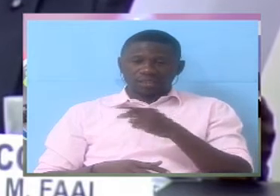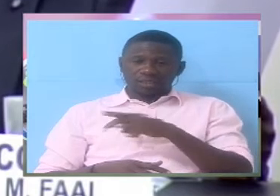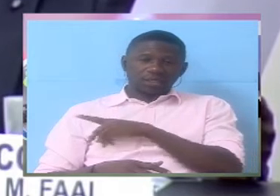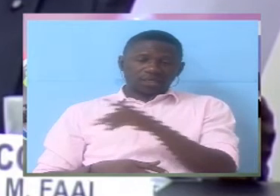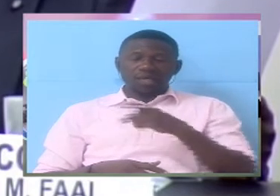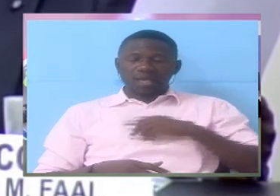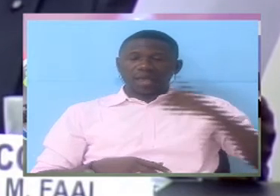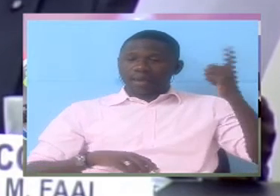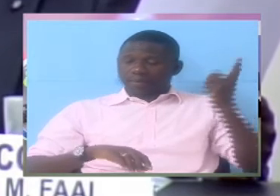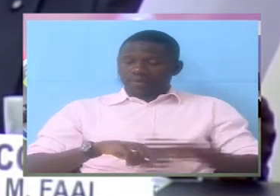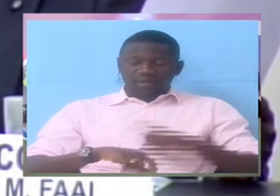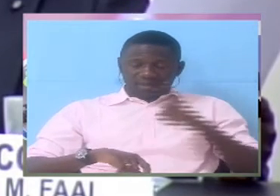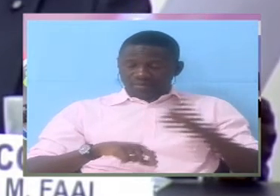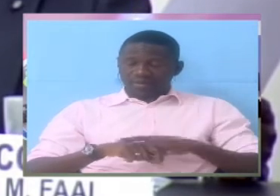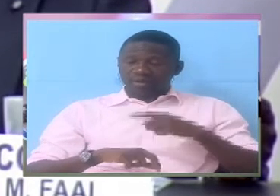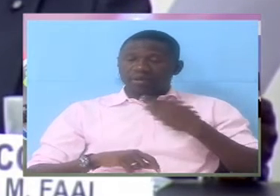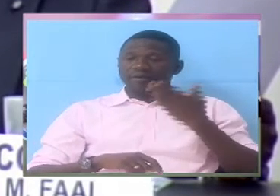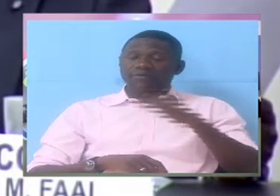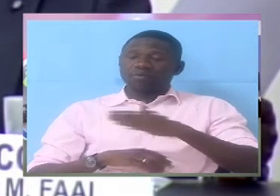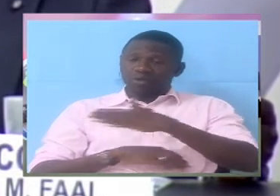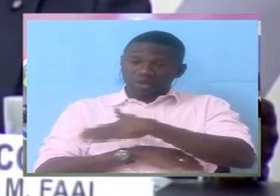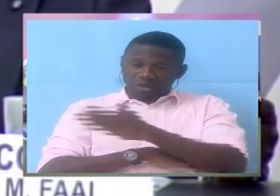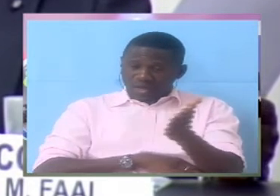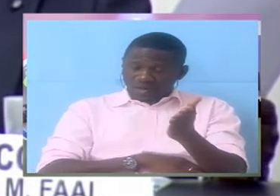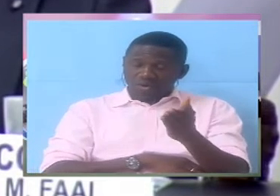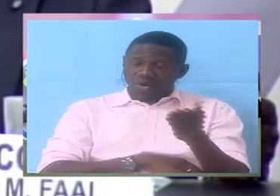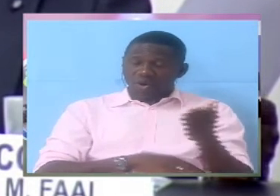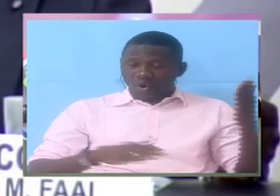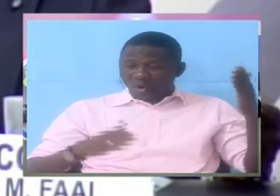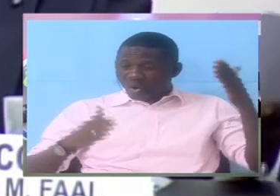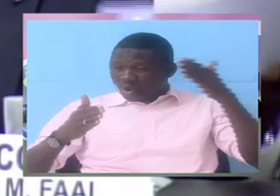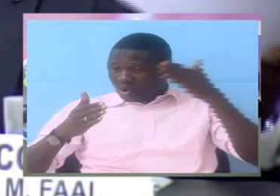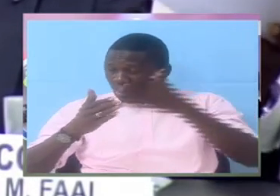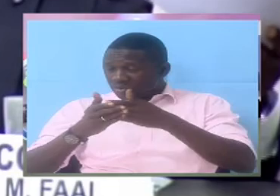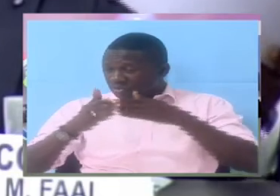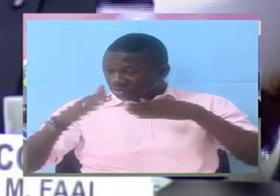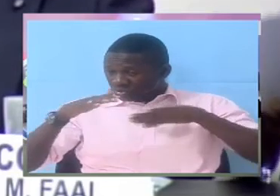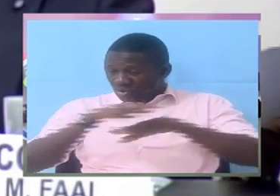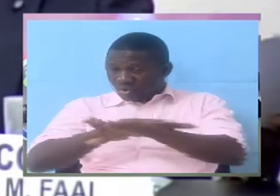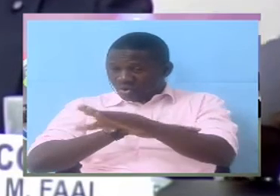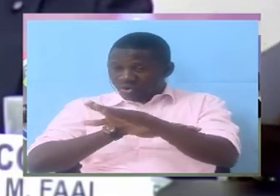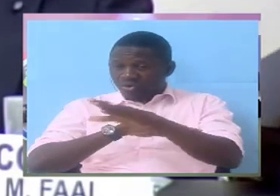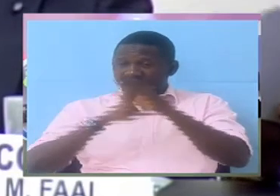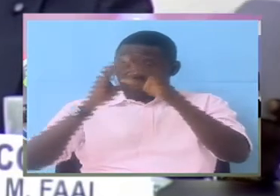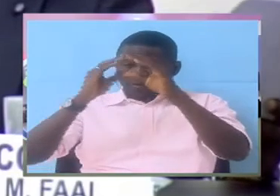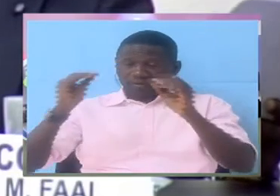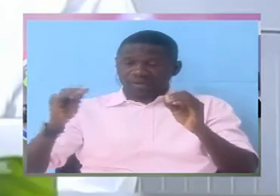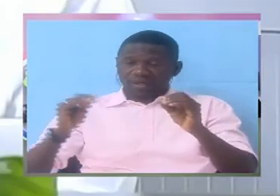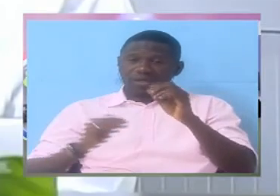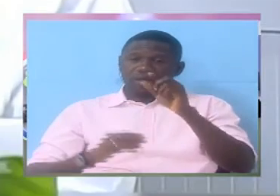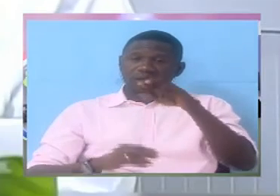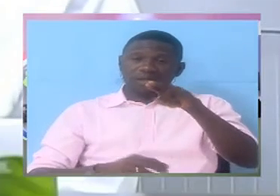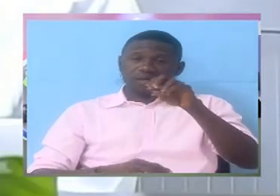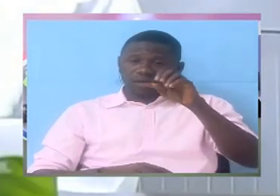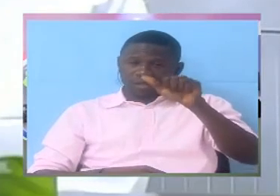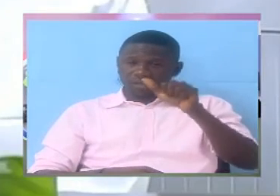biring akoya lipa kabok sansango bunda bato fo bumba nyin kono, is he lying? Abe fani yalla